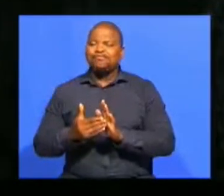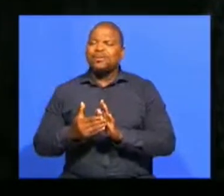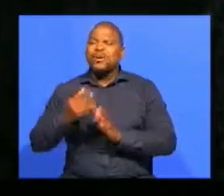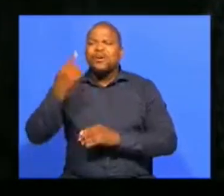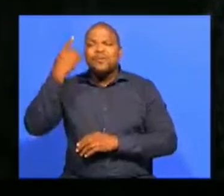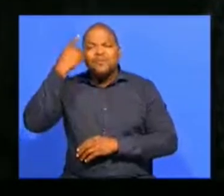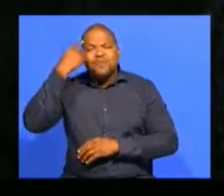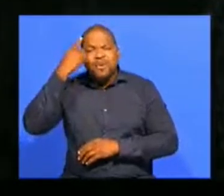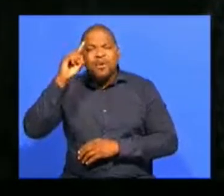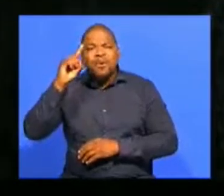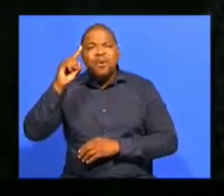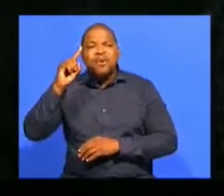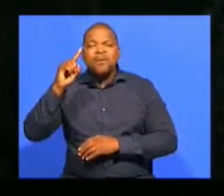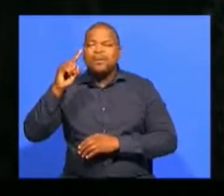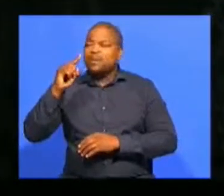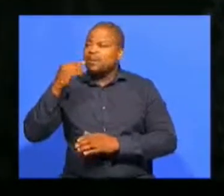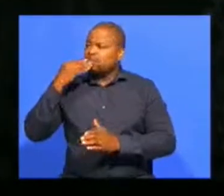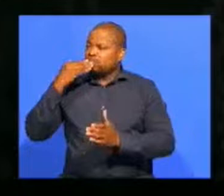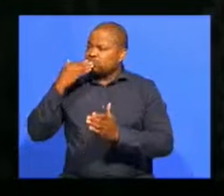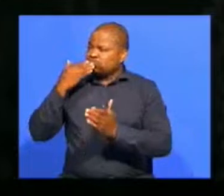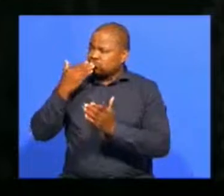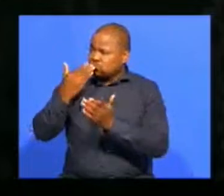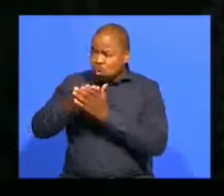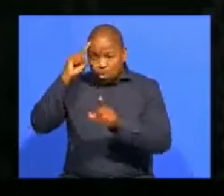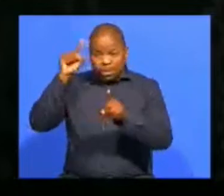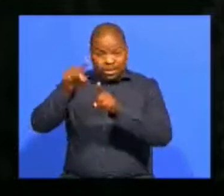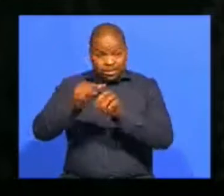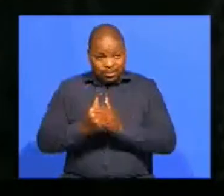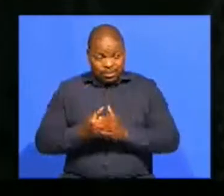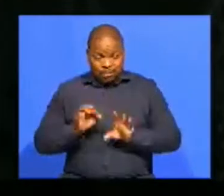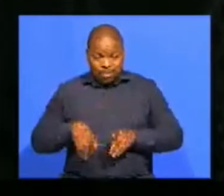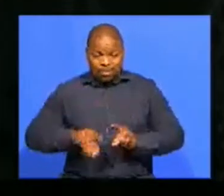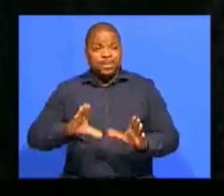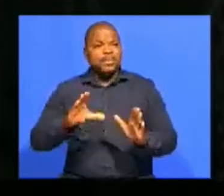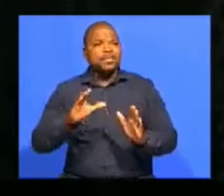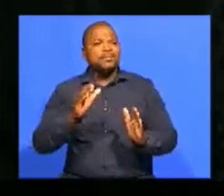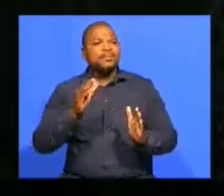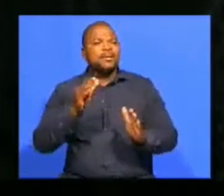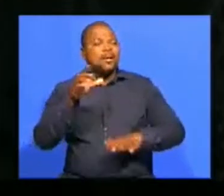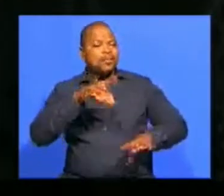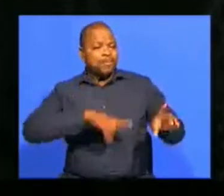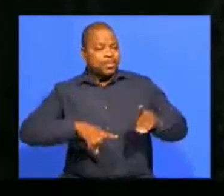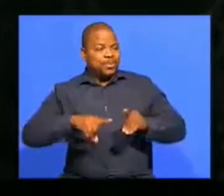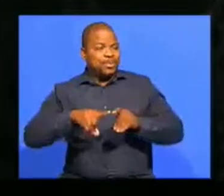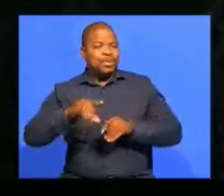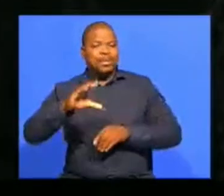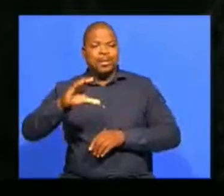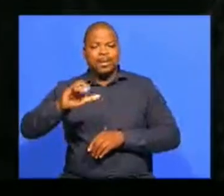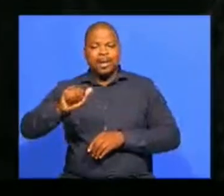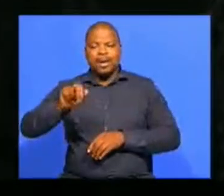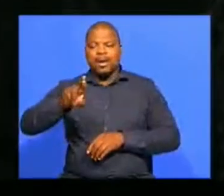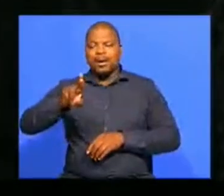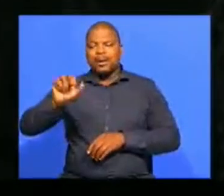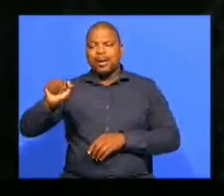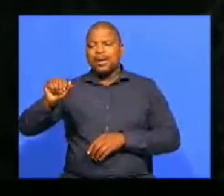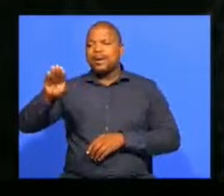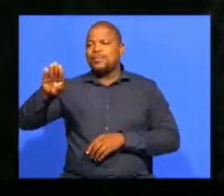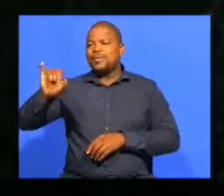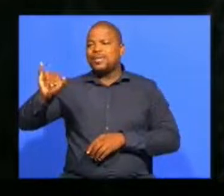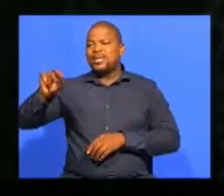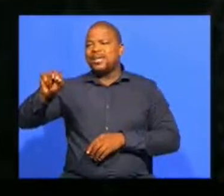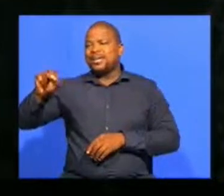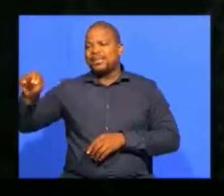meant for common good, for the public good of the people of the Caribbean, and